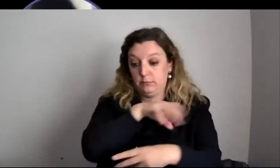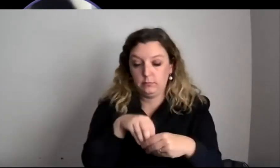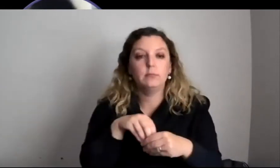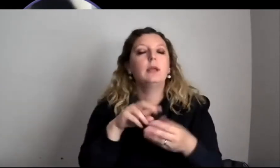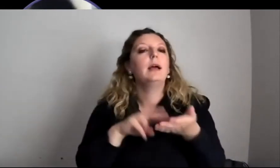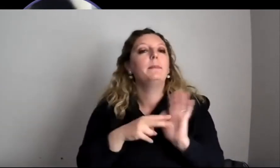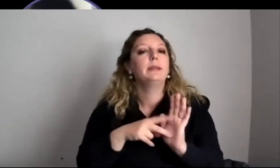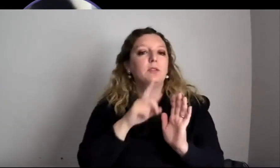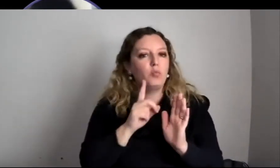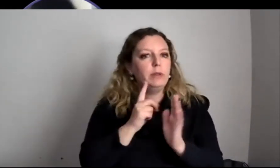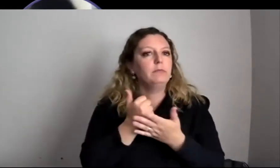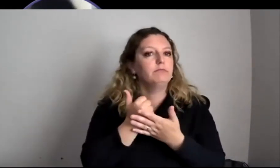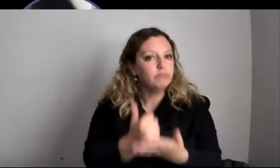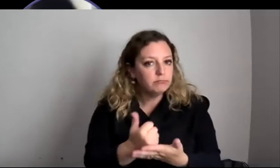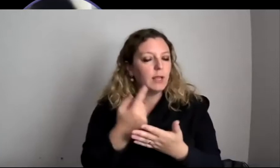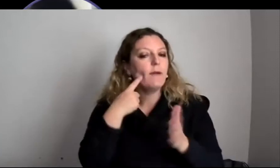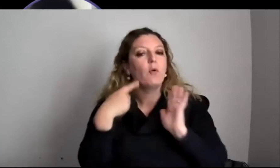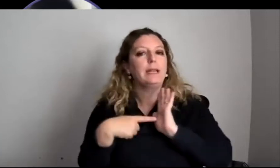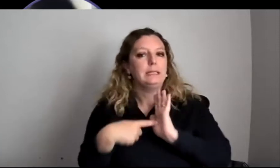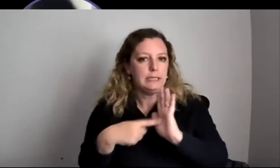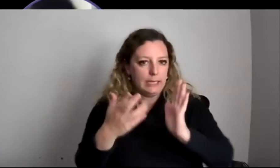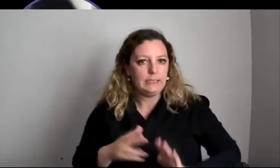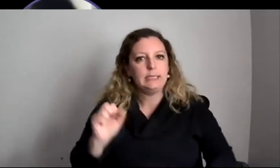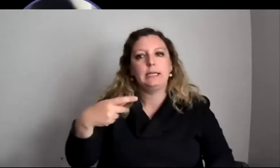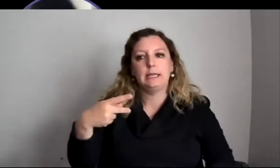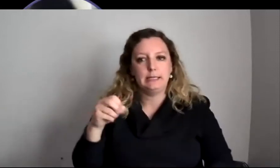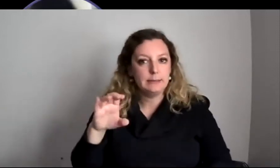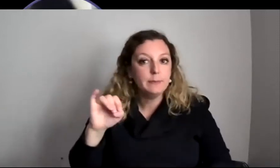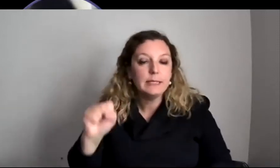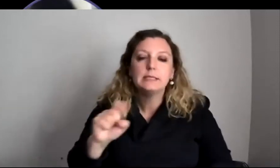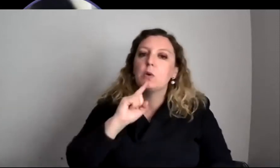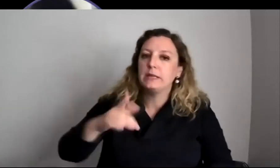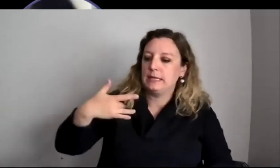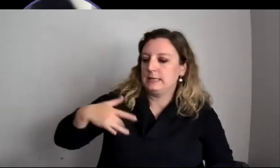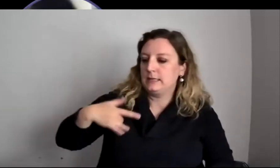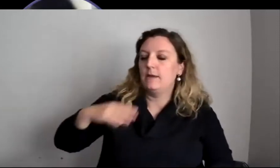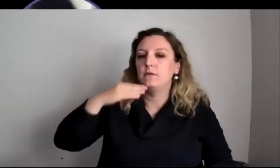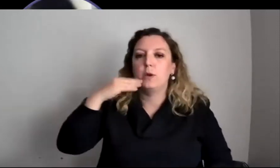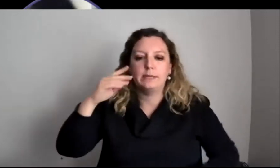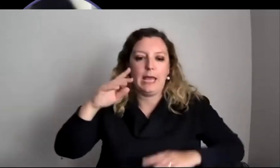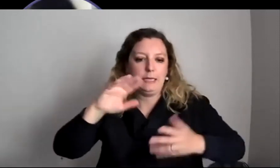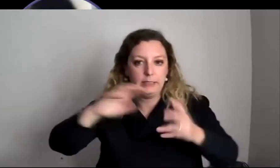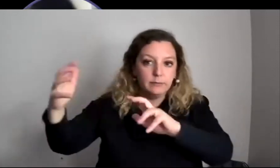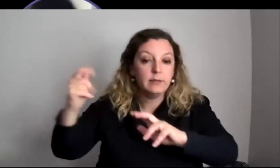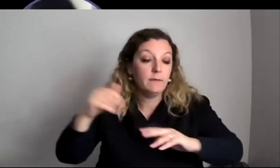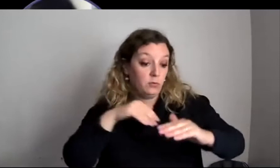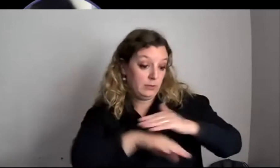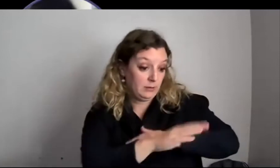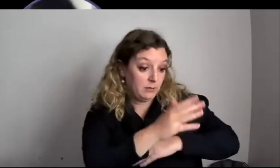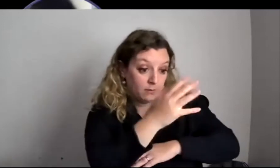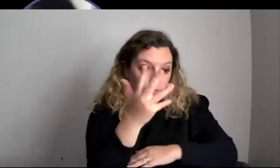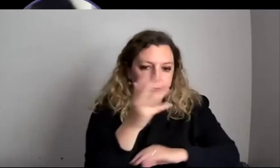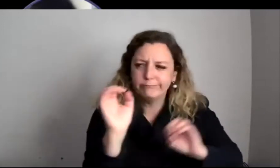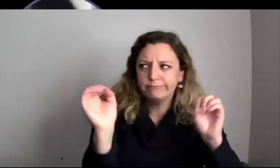makes them really useful as an indicator species, right? Because they're super sensitive to habitat disturbance. And so if you enter a forest and